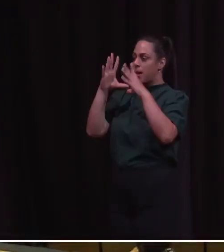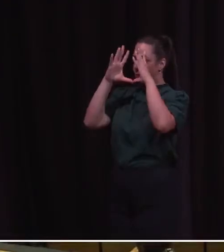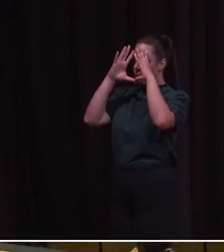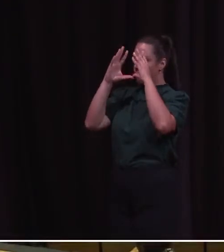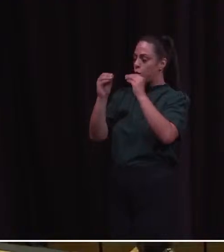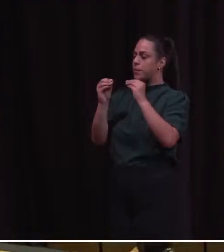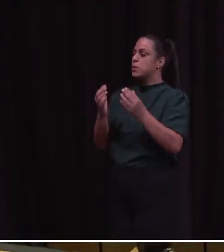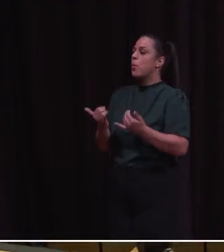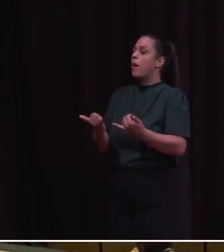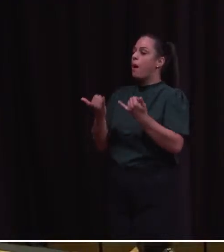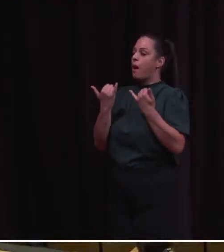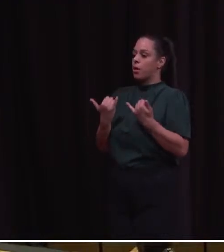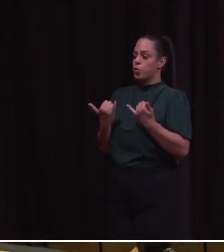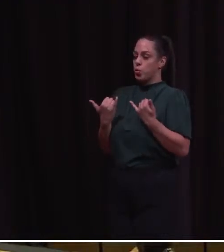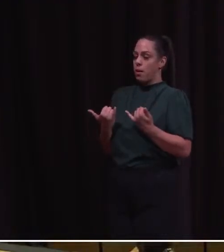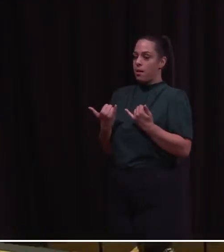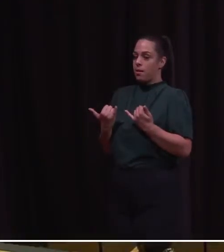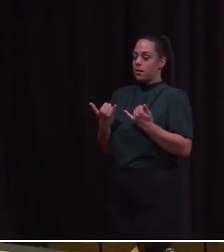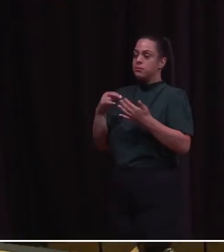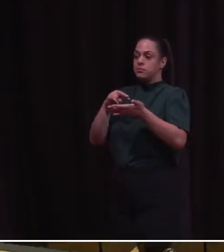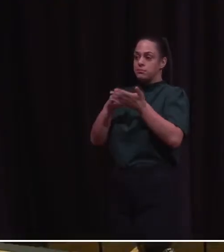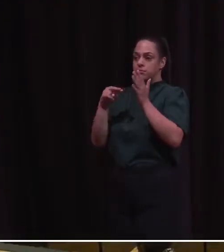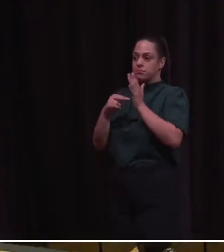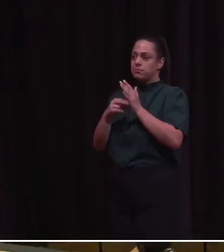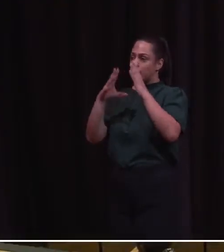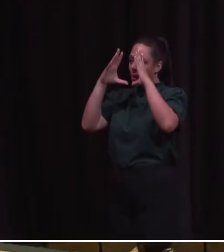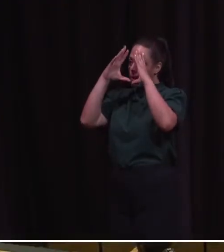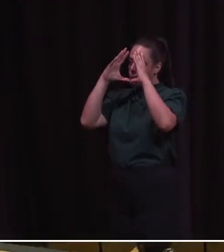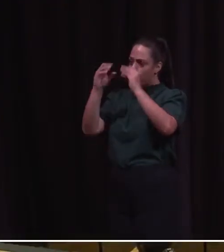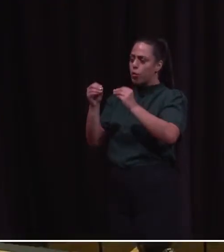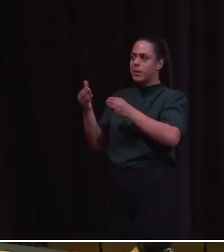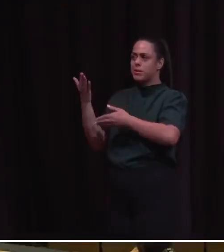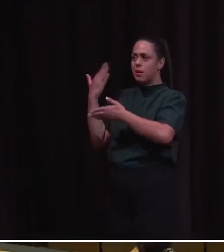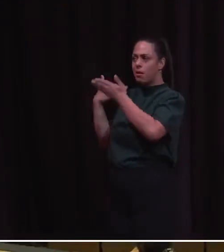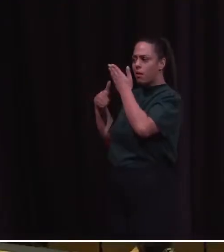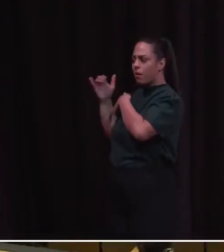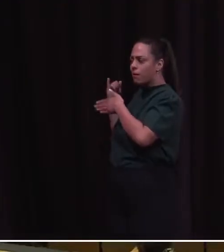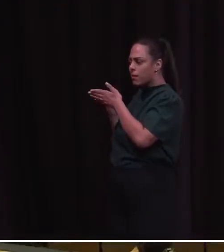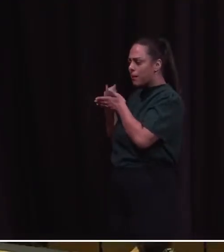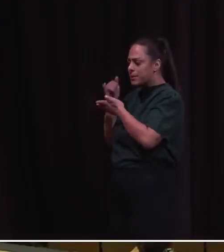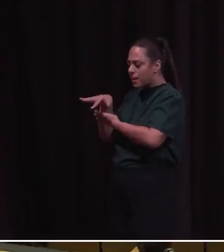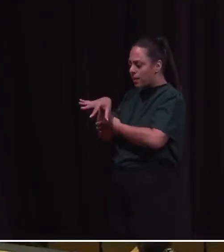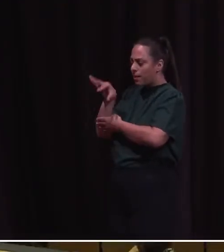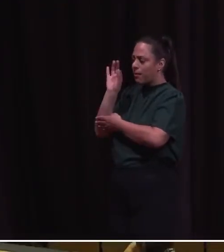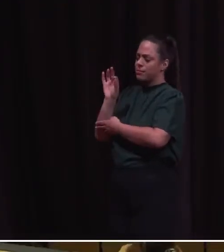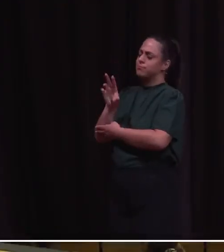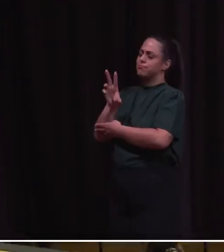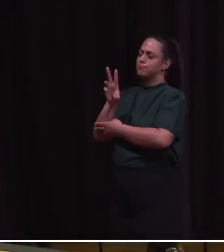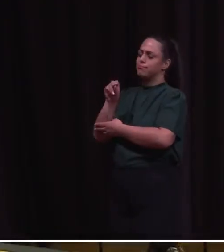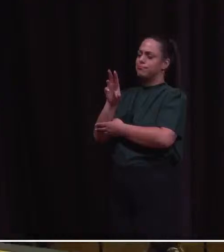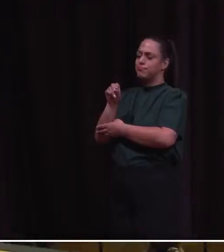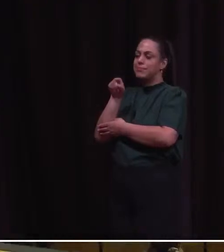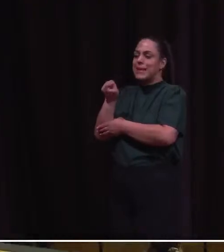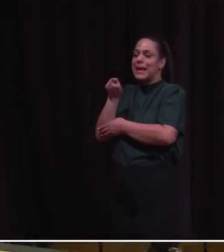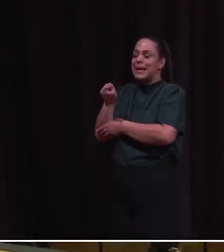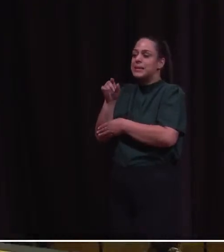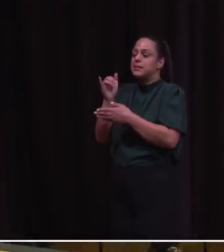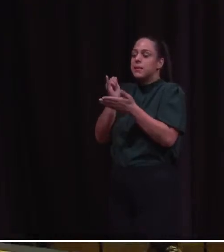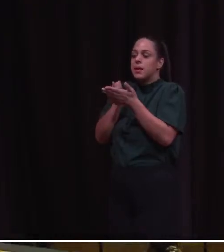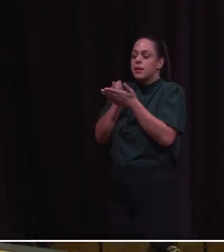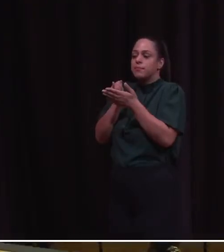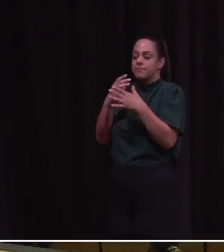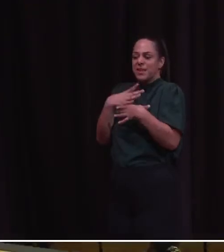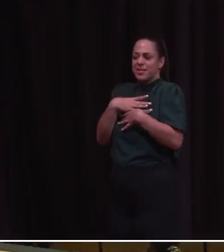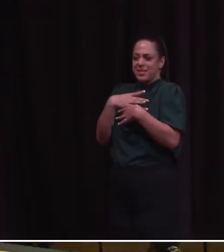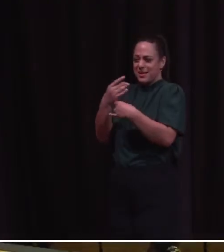not archaeological. So what is interesting and puzzling is that even